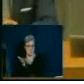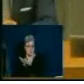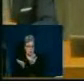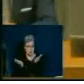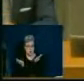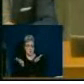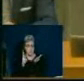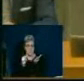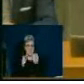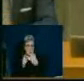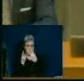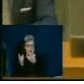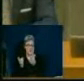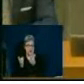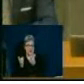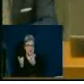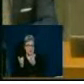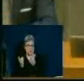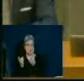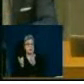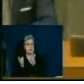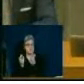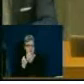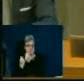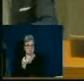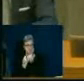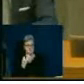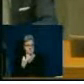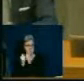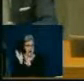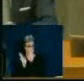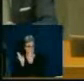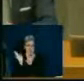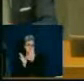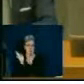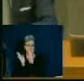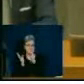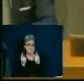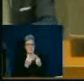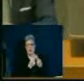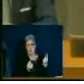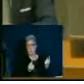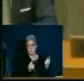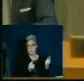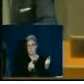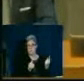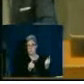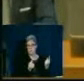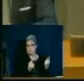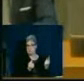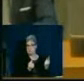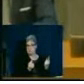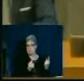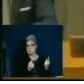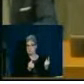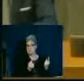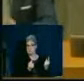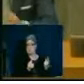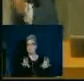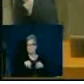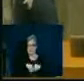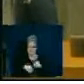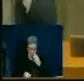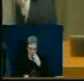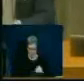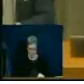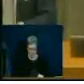no recommendation, properly seconded. All in favor say aye. Aye. Opposed, no. Motion carries.